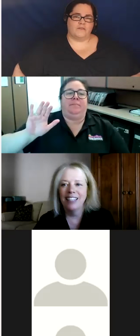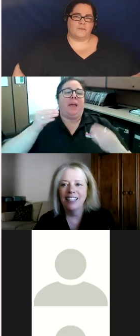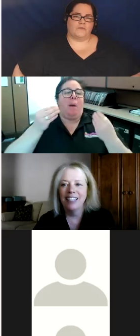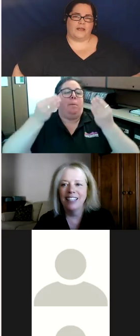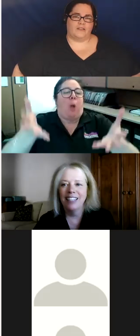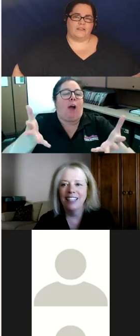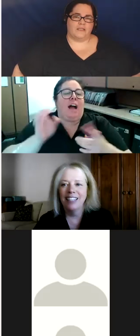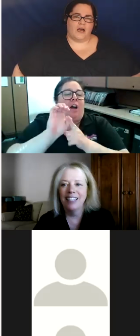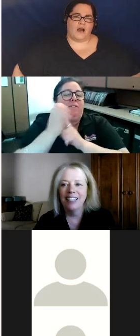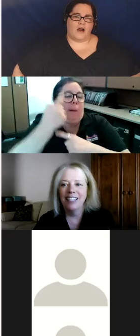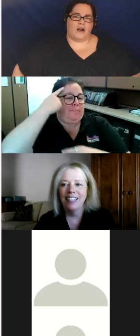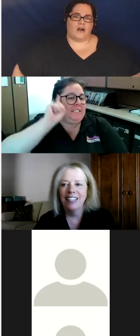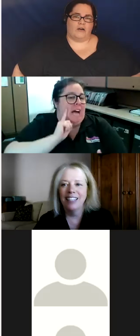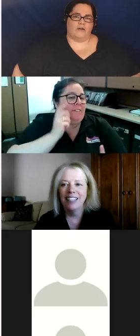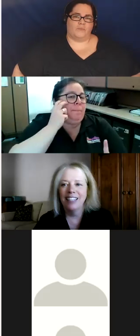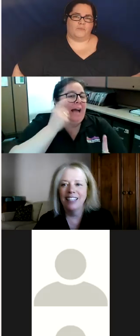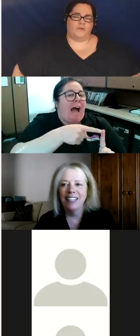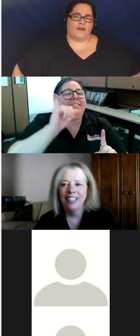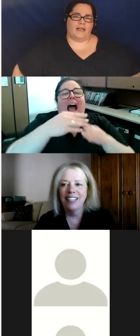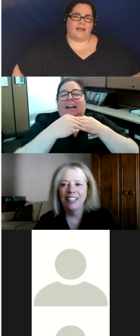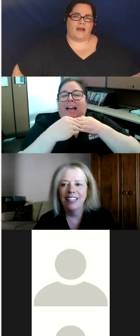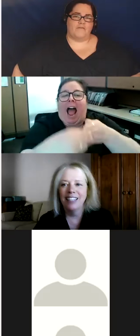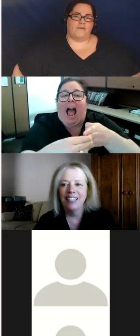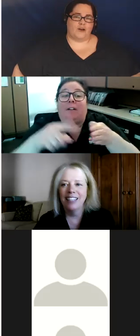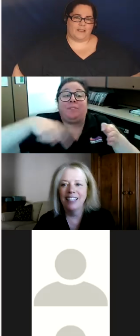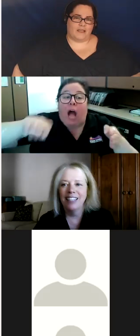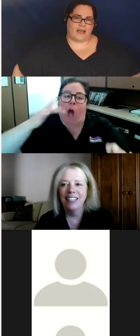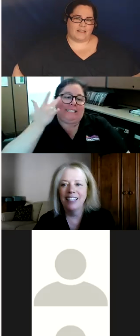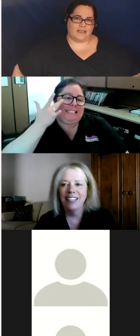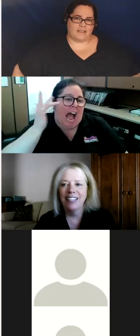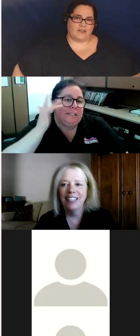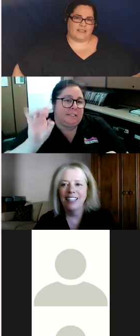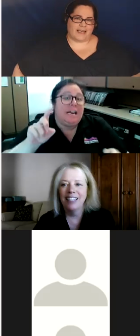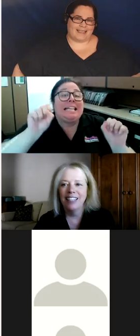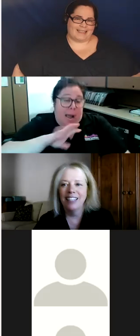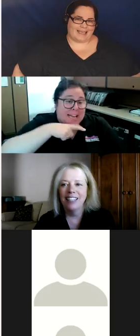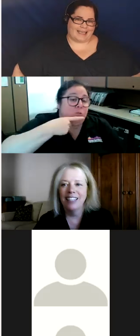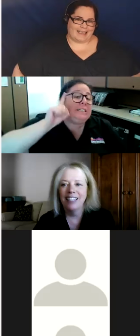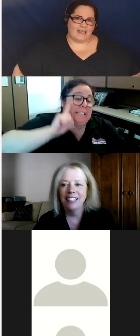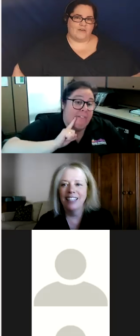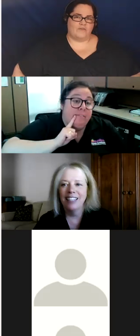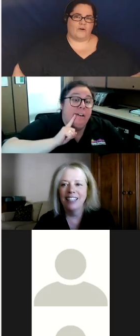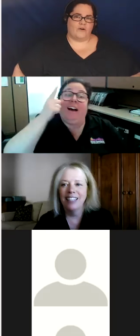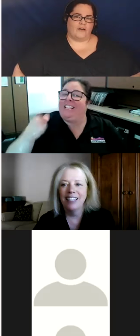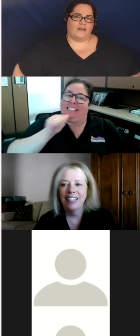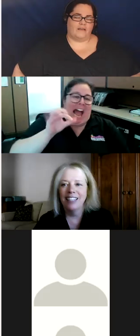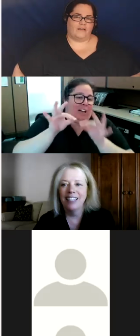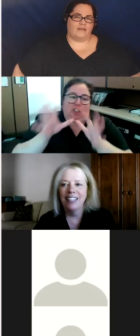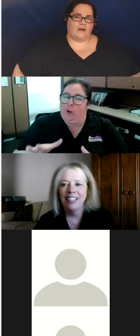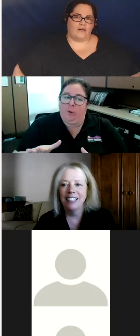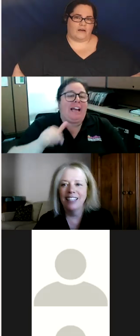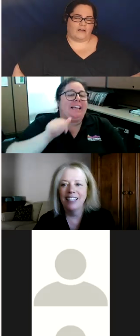Support service providers are providing environmental access. They're a sighted guide for